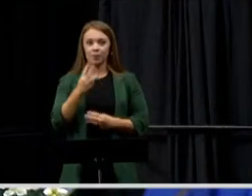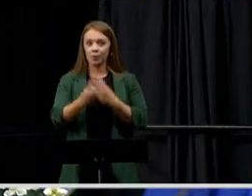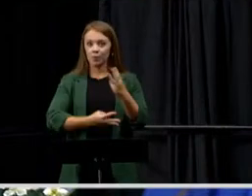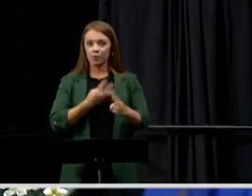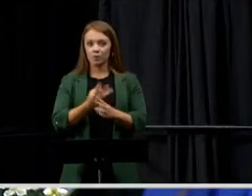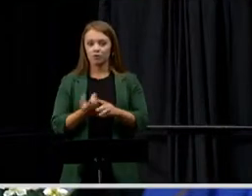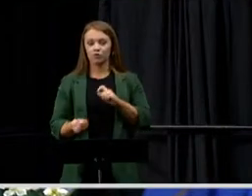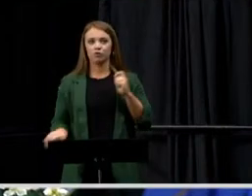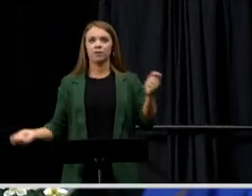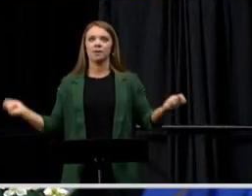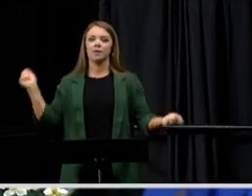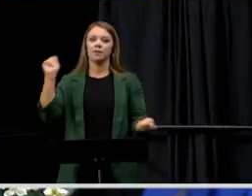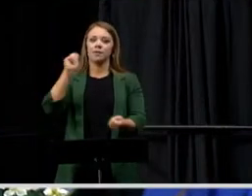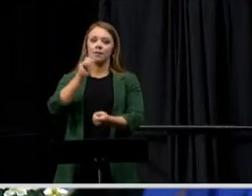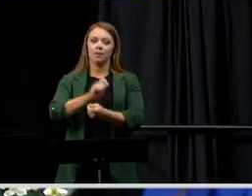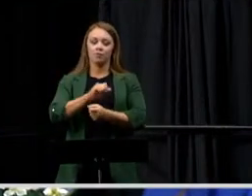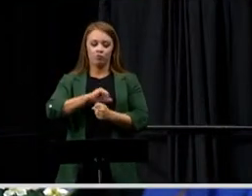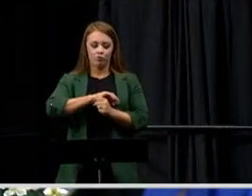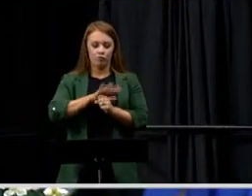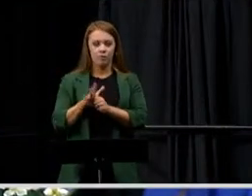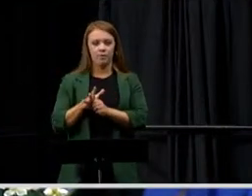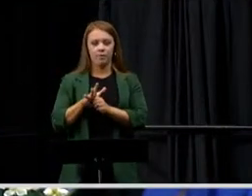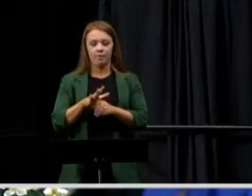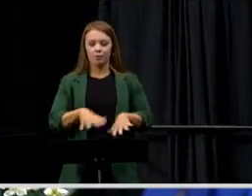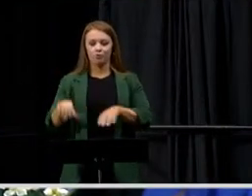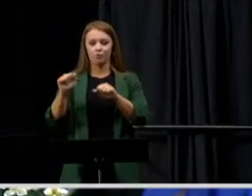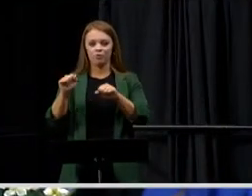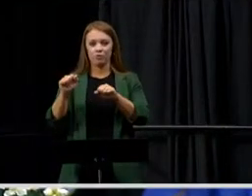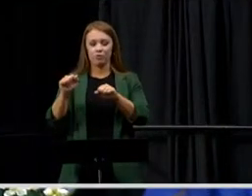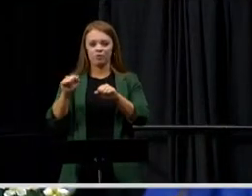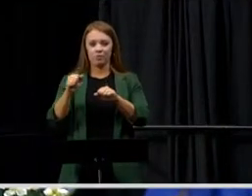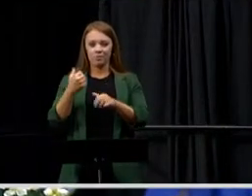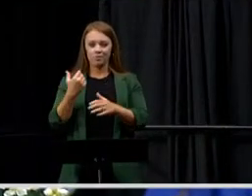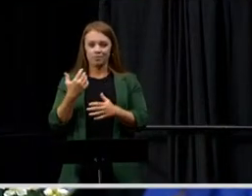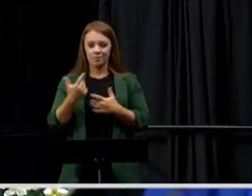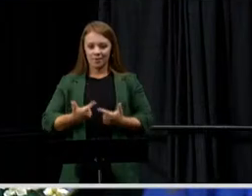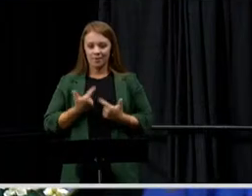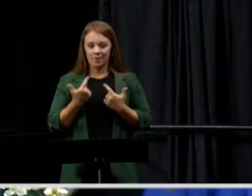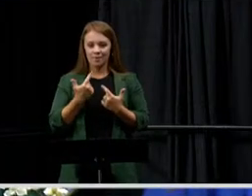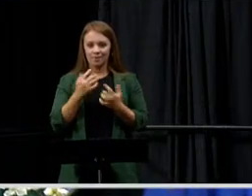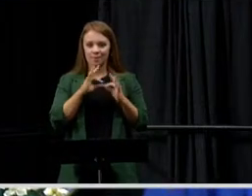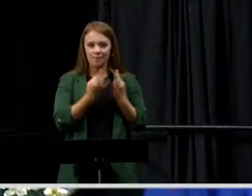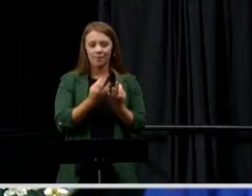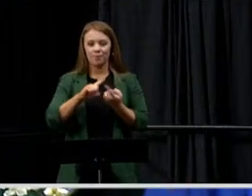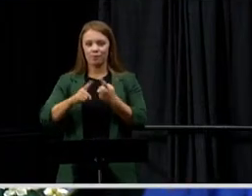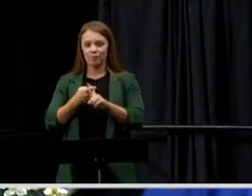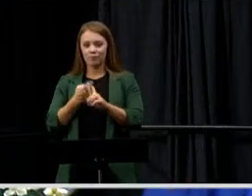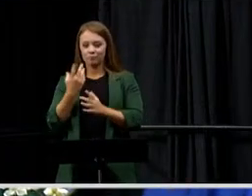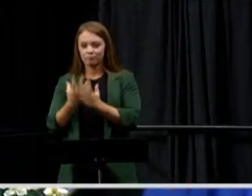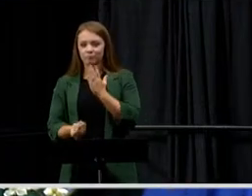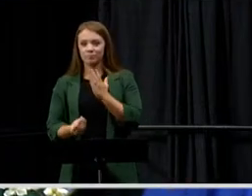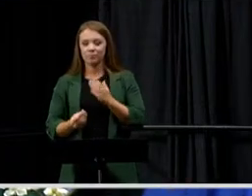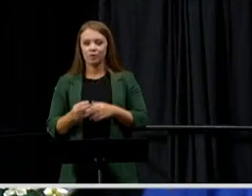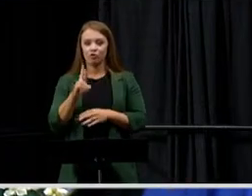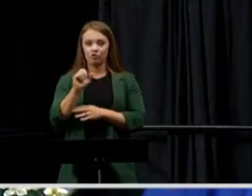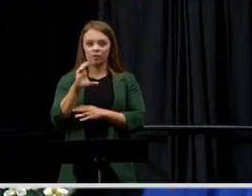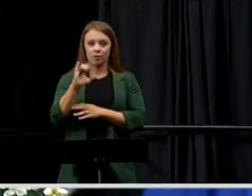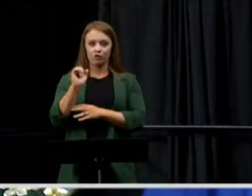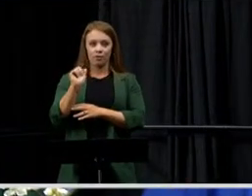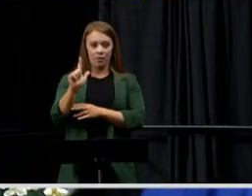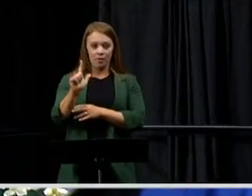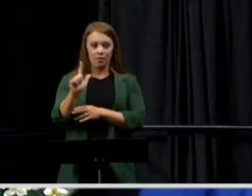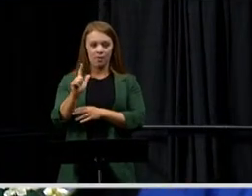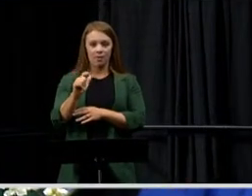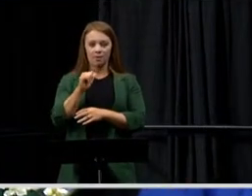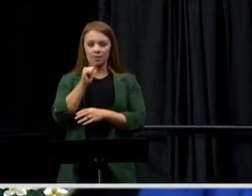the coronavirus pandemic took the lives of our loved ones, protests for racial and social injustice skyrocketed, and the hope of